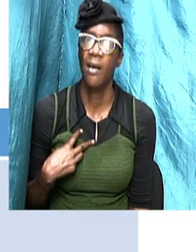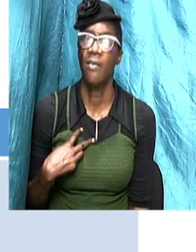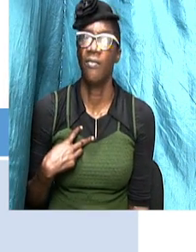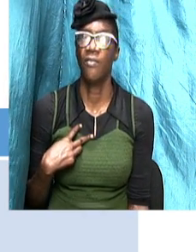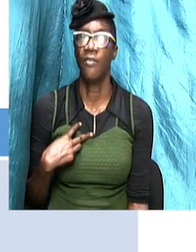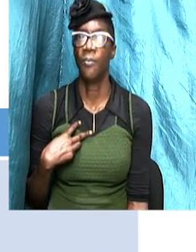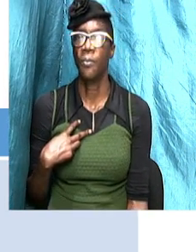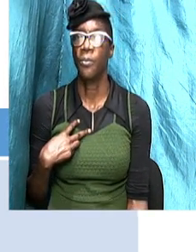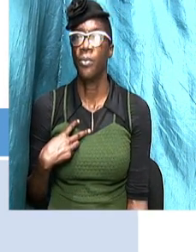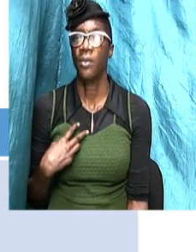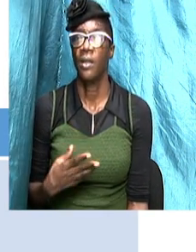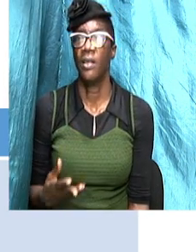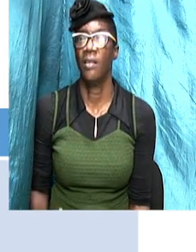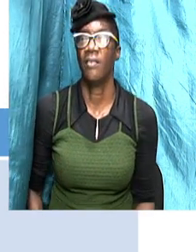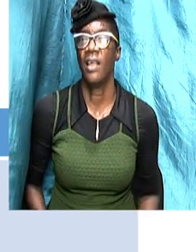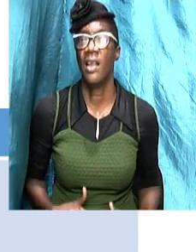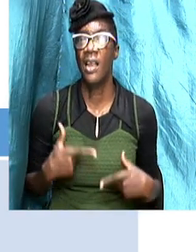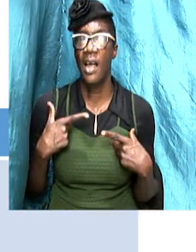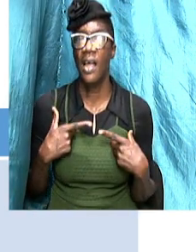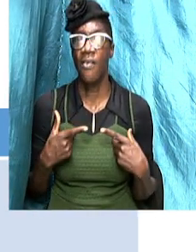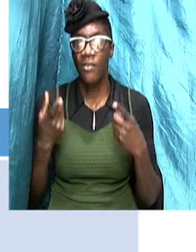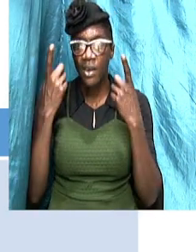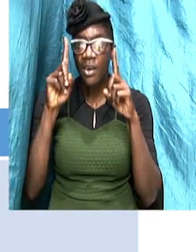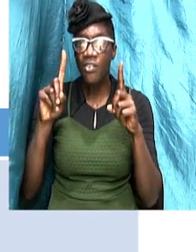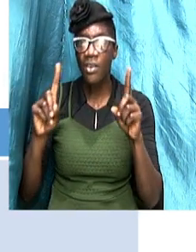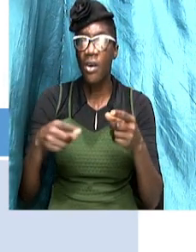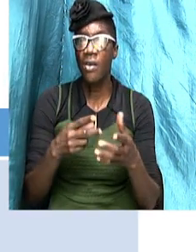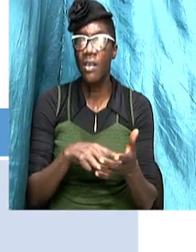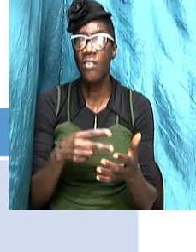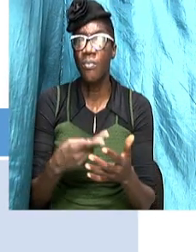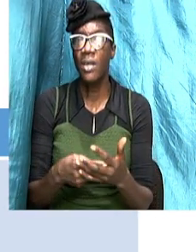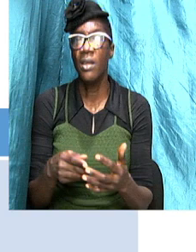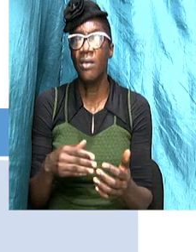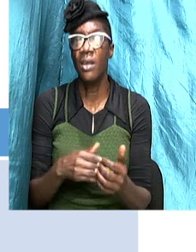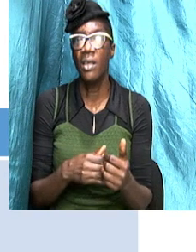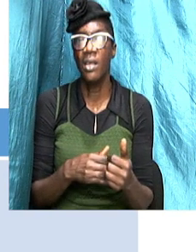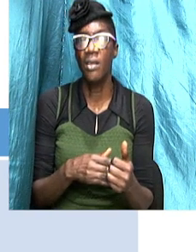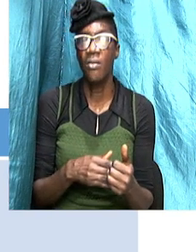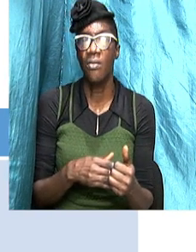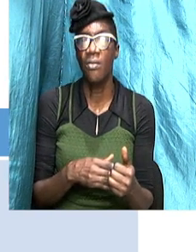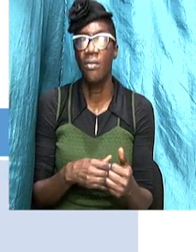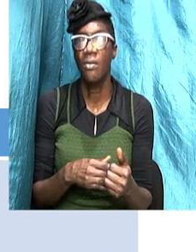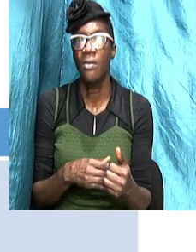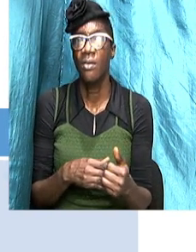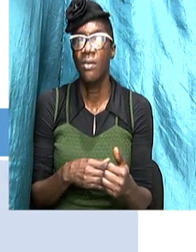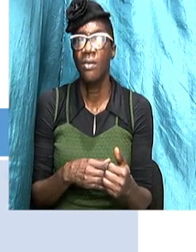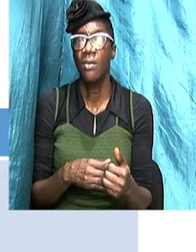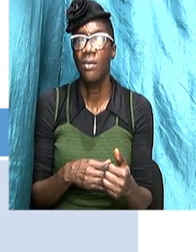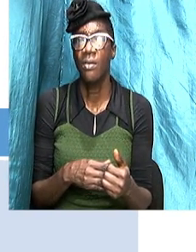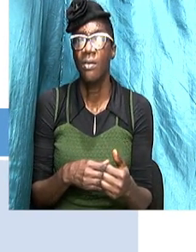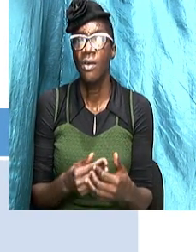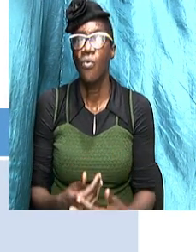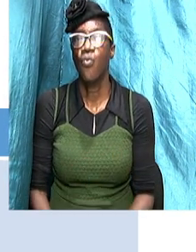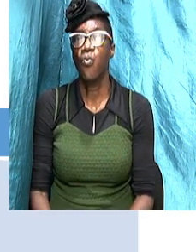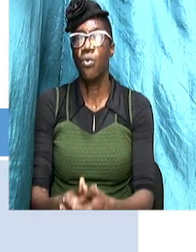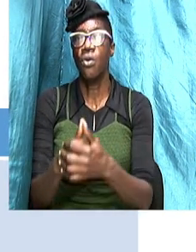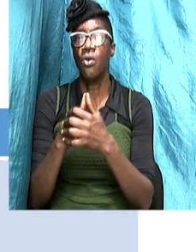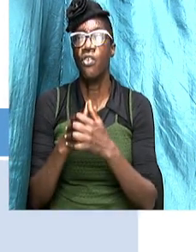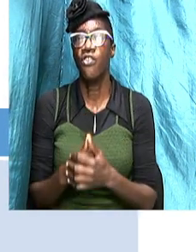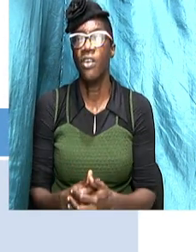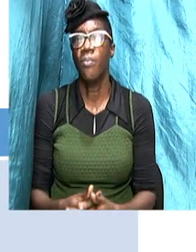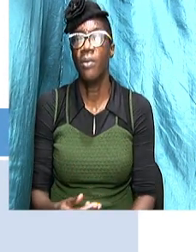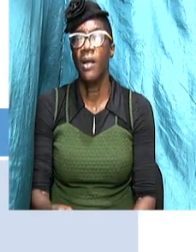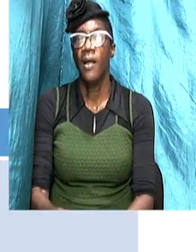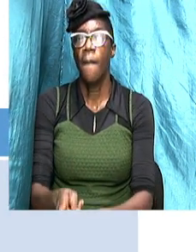life doctrine is always meant to lead to doxology worship and